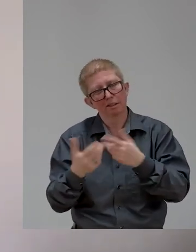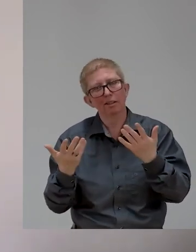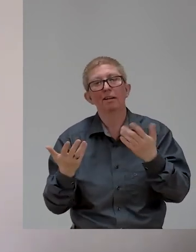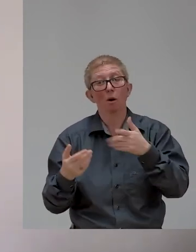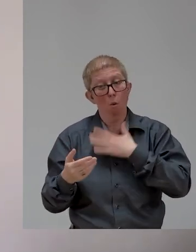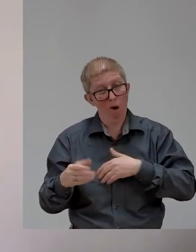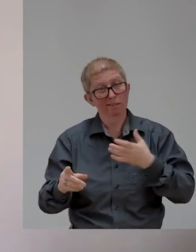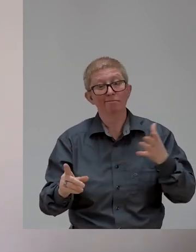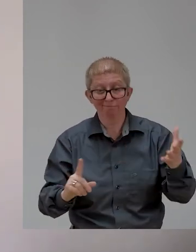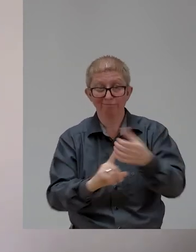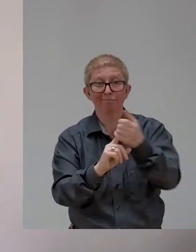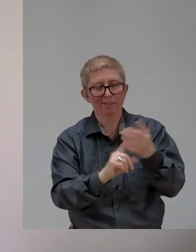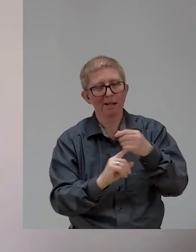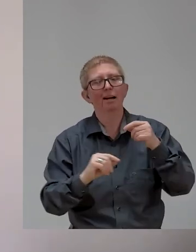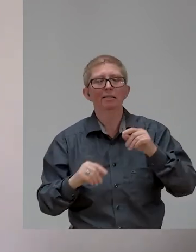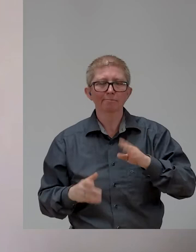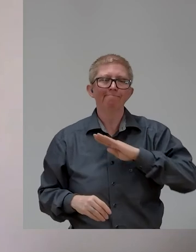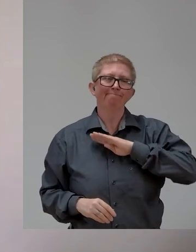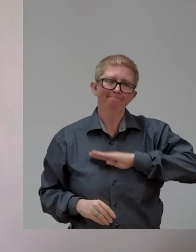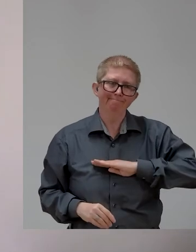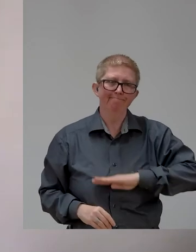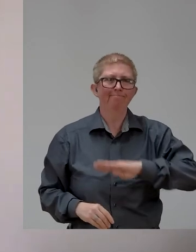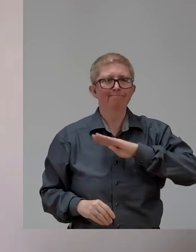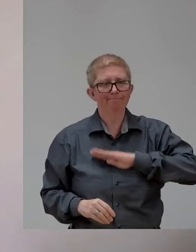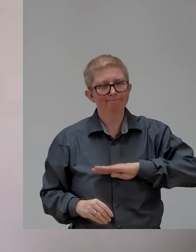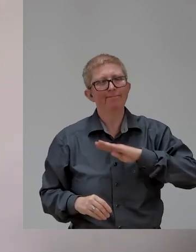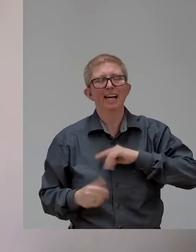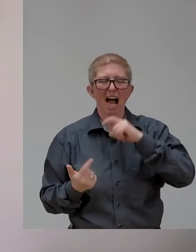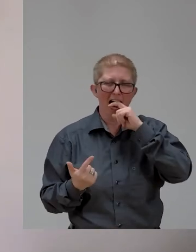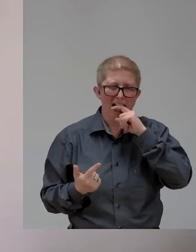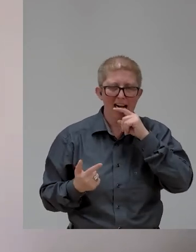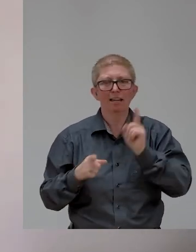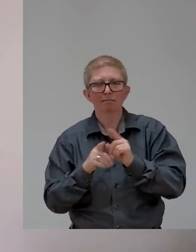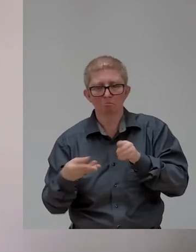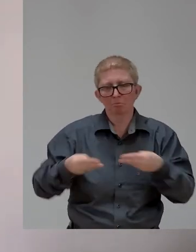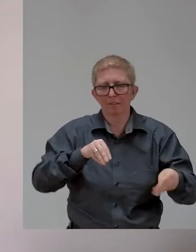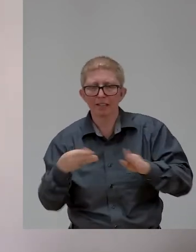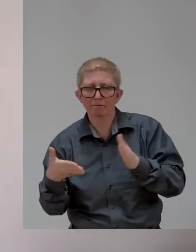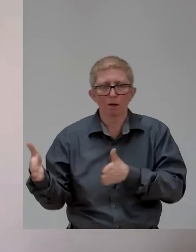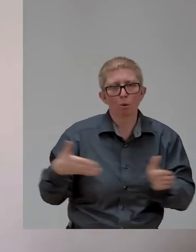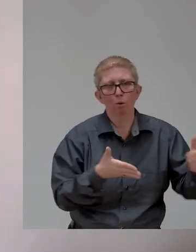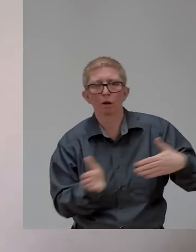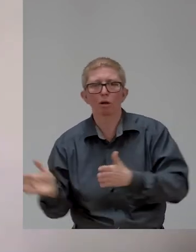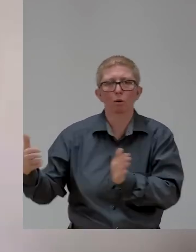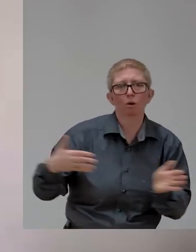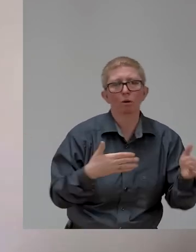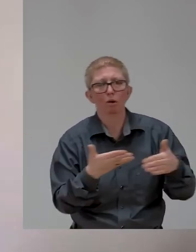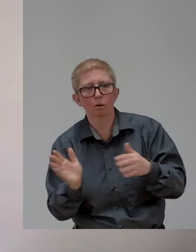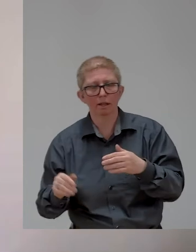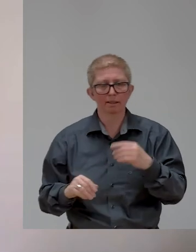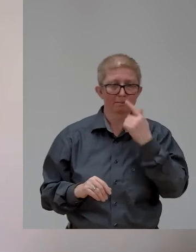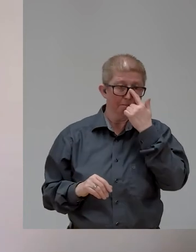to persevere, to be flexible and be willing to make changes and throw out everything that you've